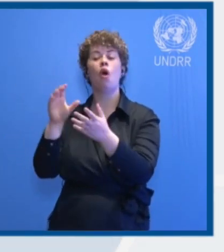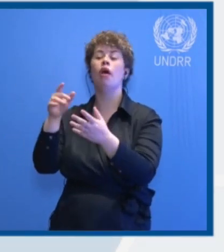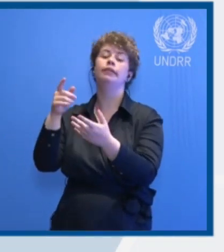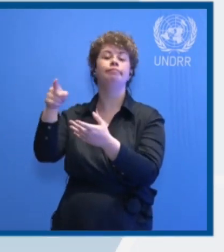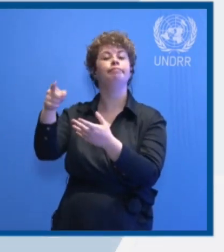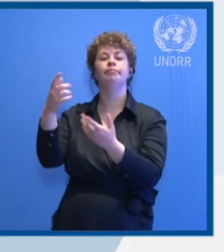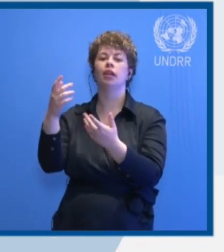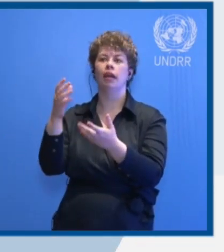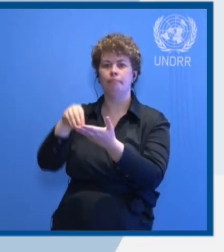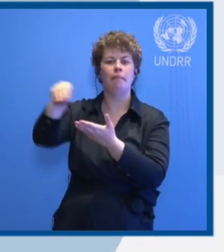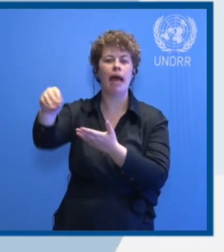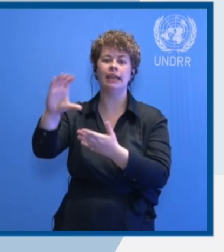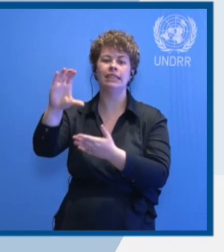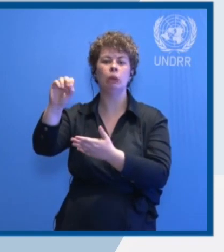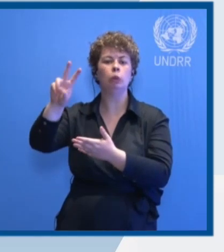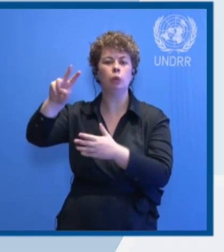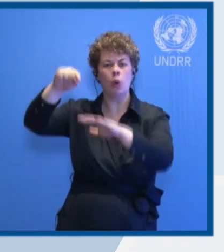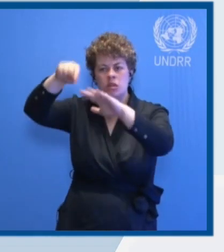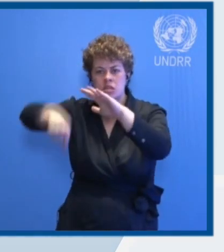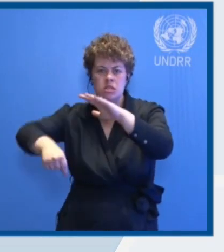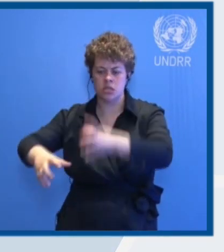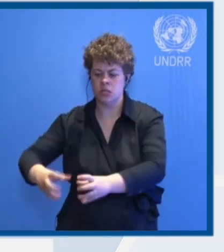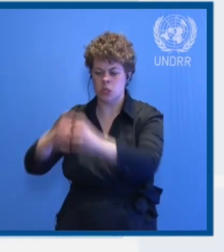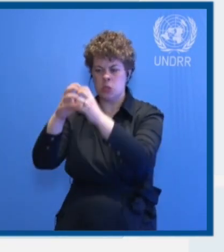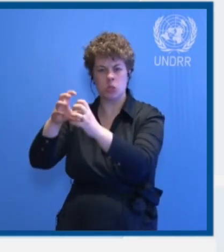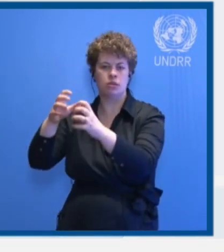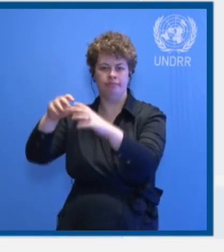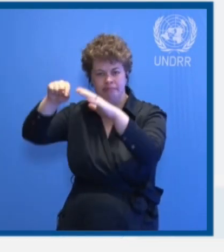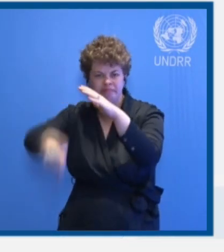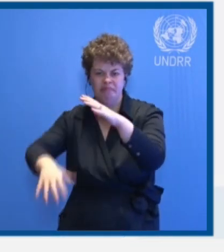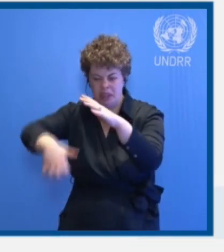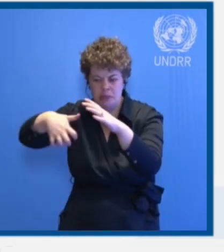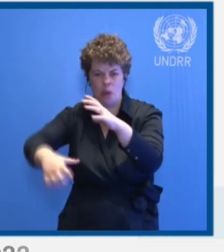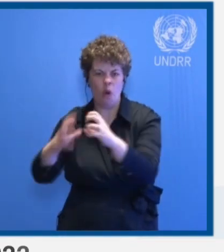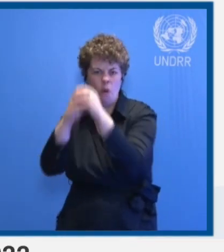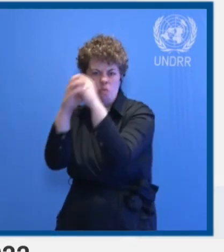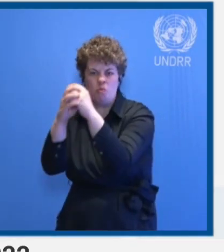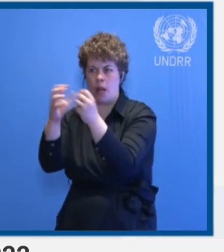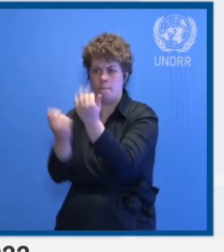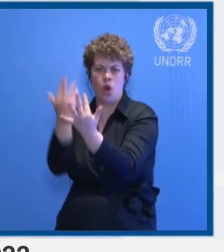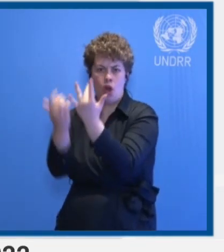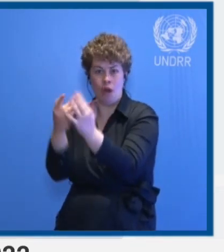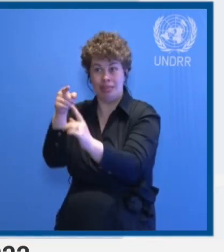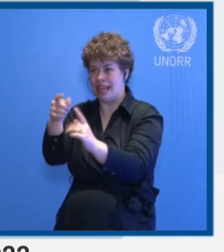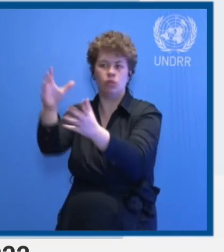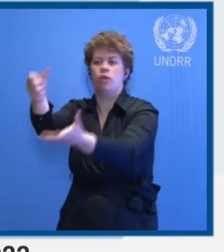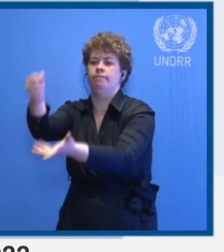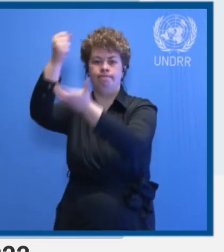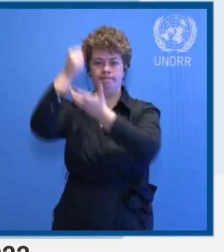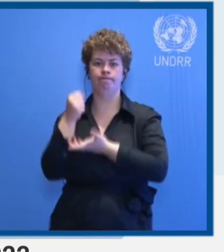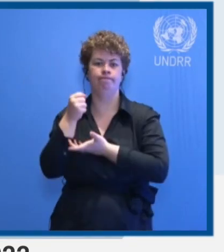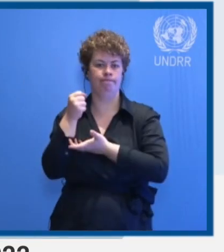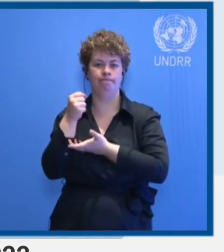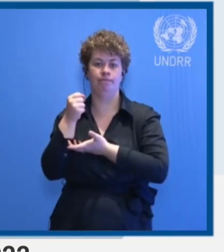plantation companies. From their contribution, we built a big